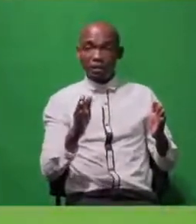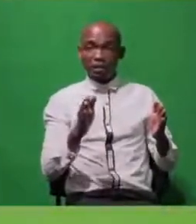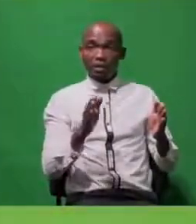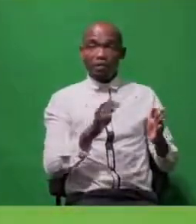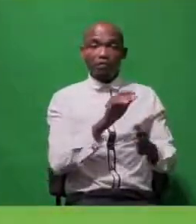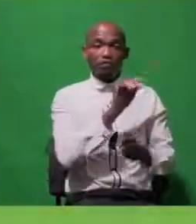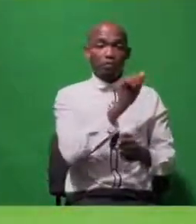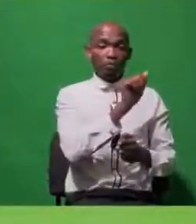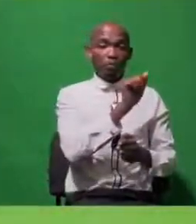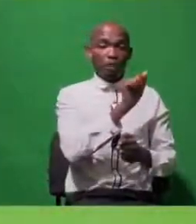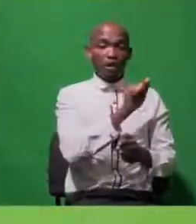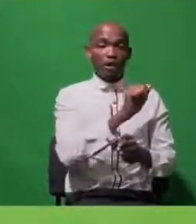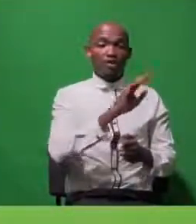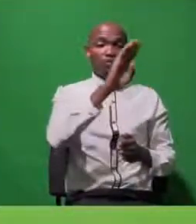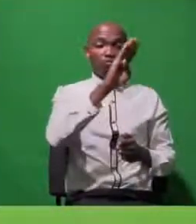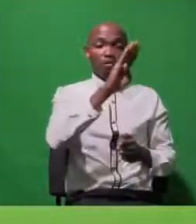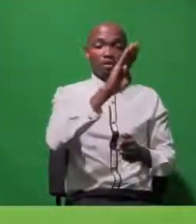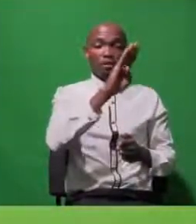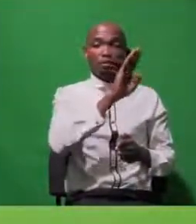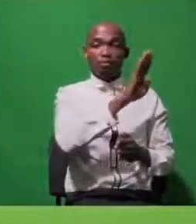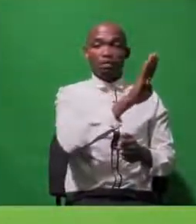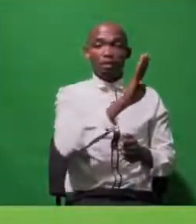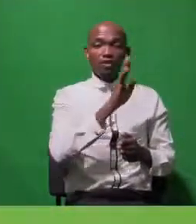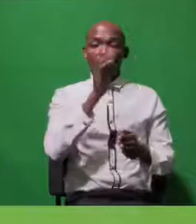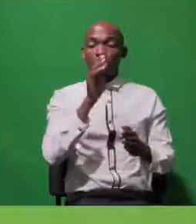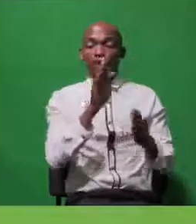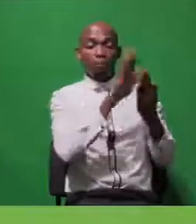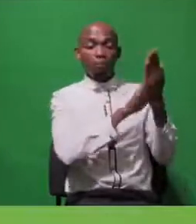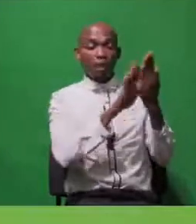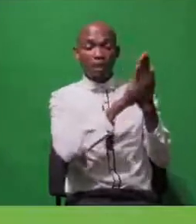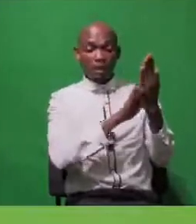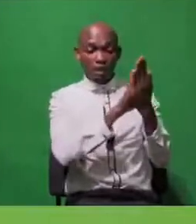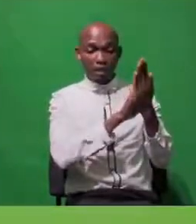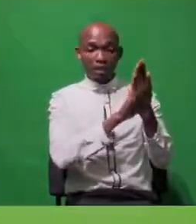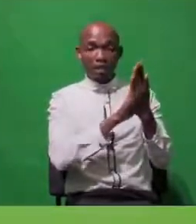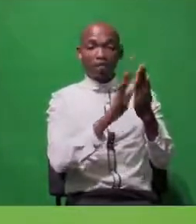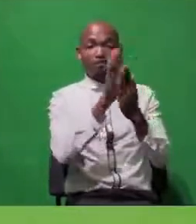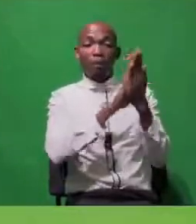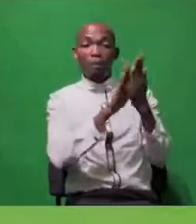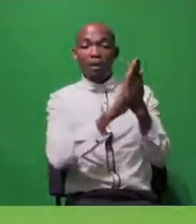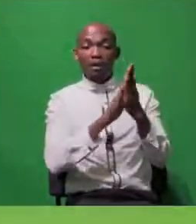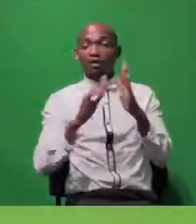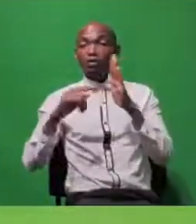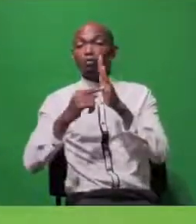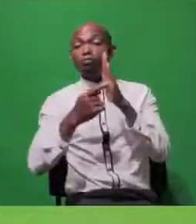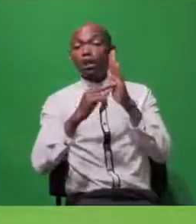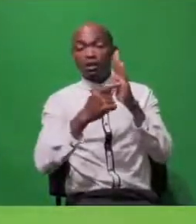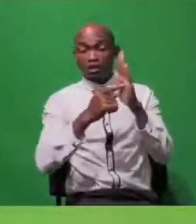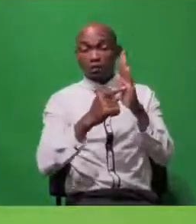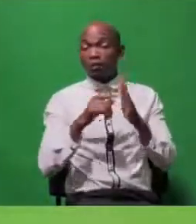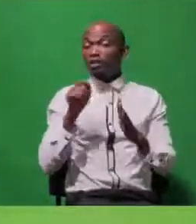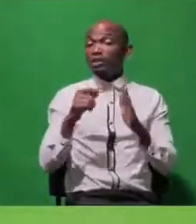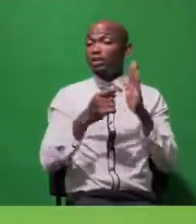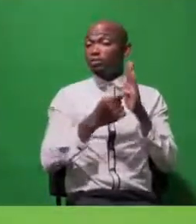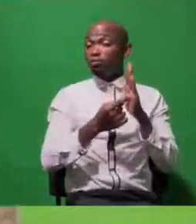mirror, and from the mirror to the point. So if we put point here as point